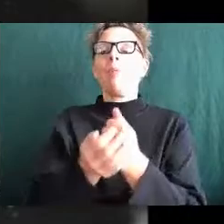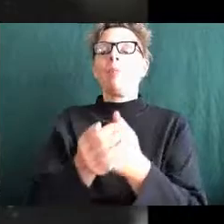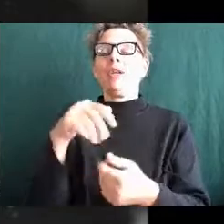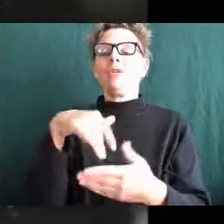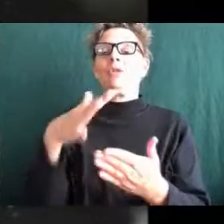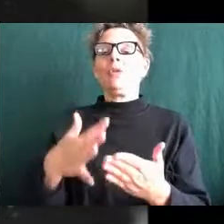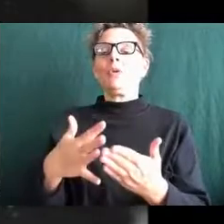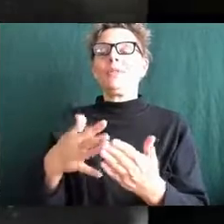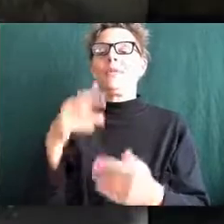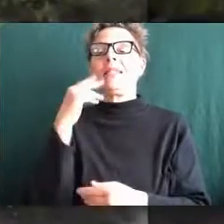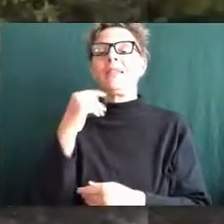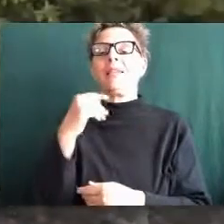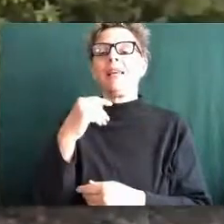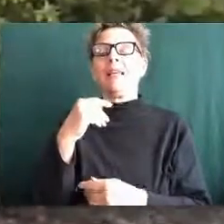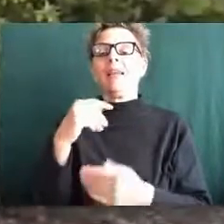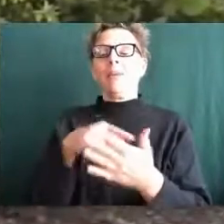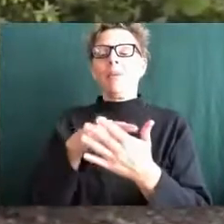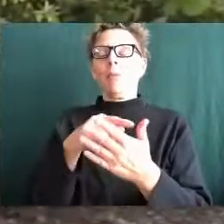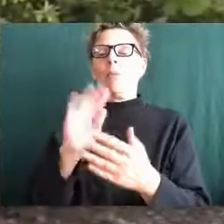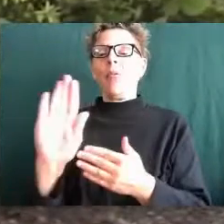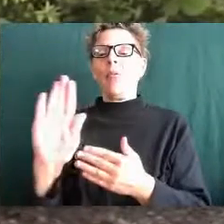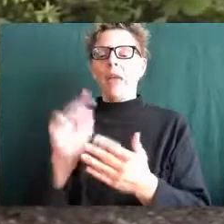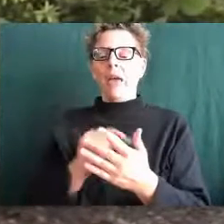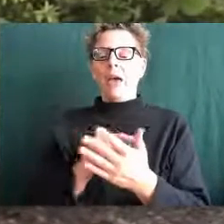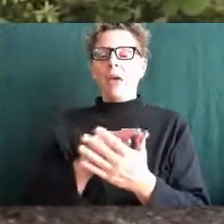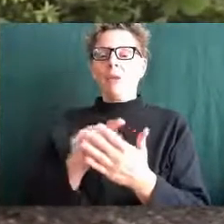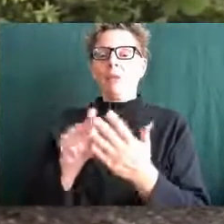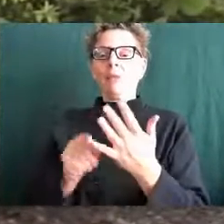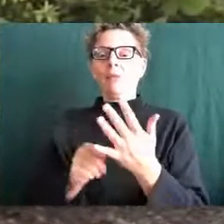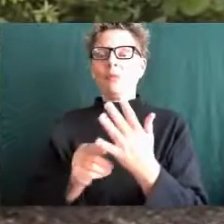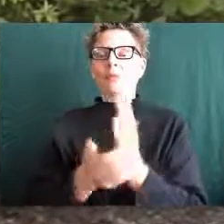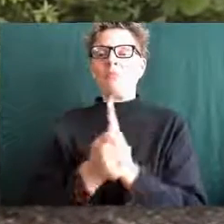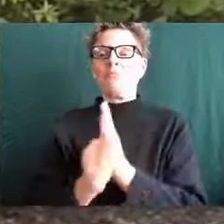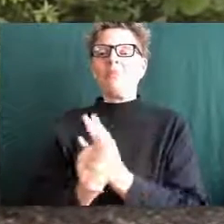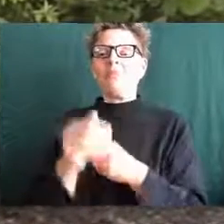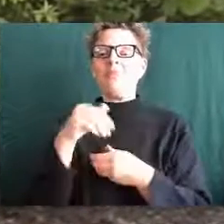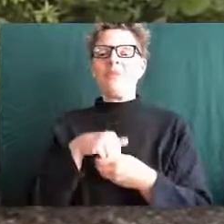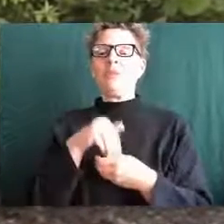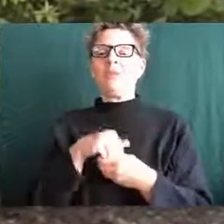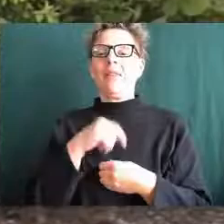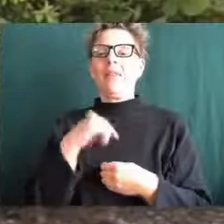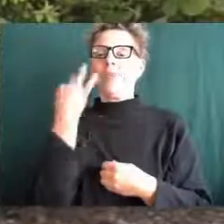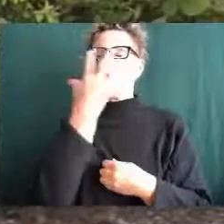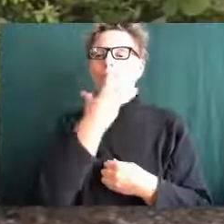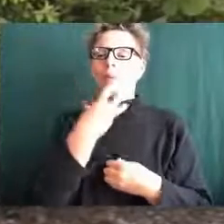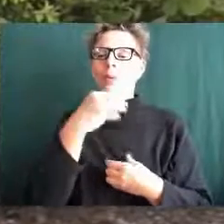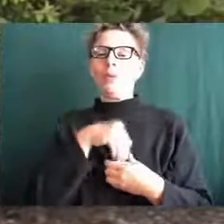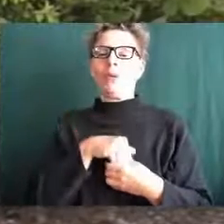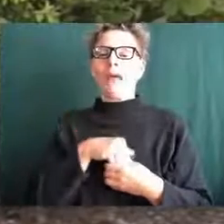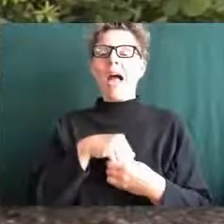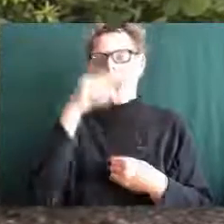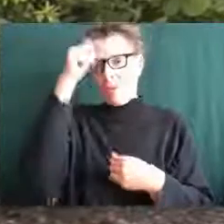inner strengths and beauty. And I just have this picture of my mother looking in a child's eyes, just saying, "You